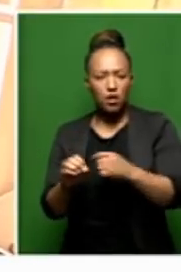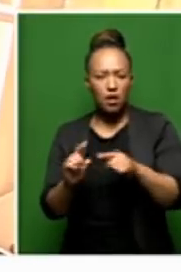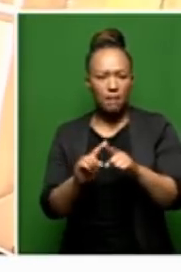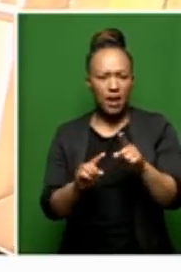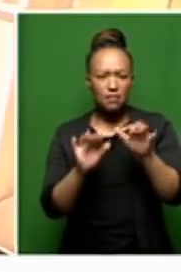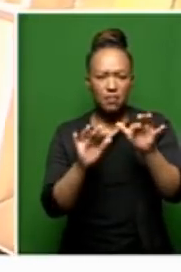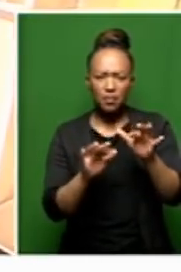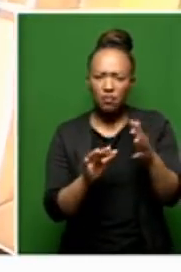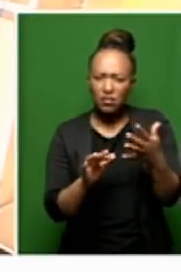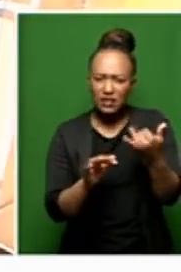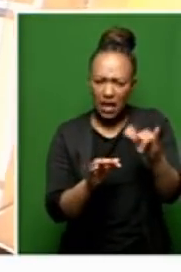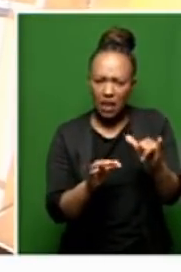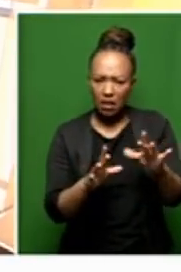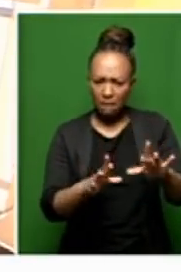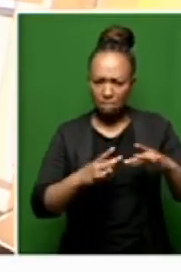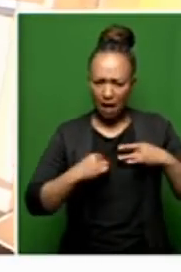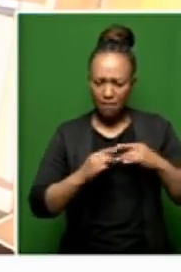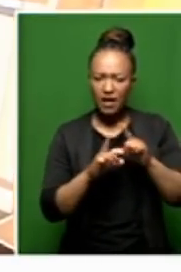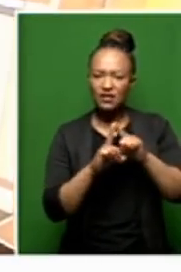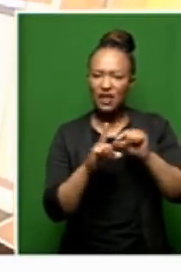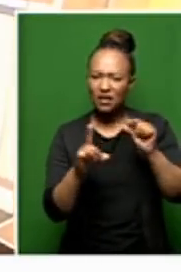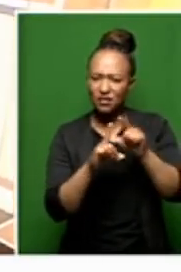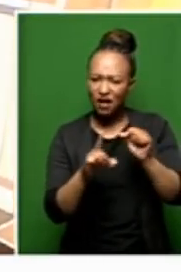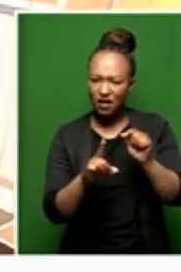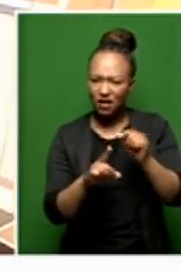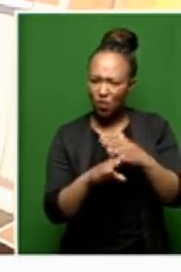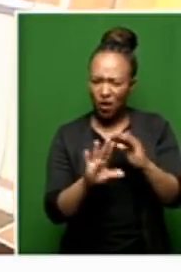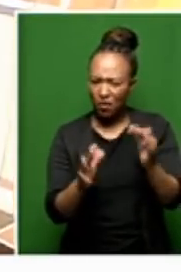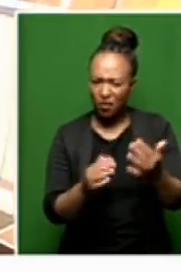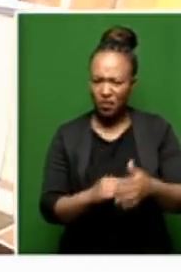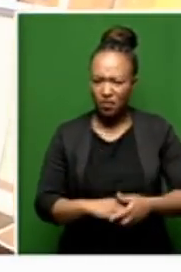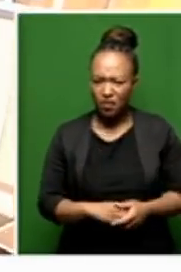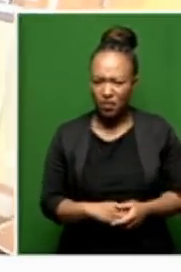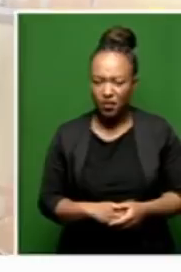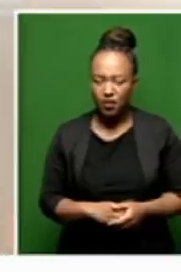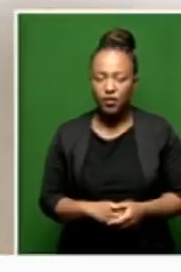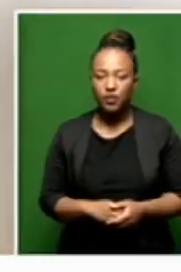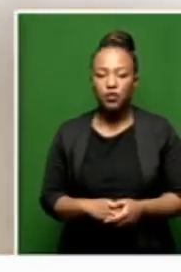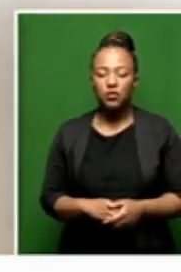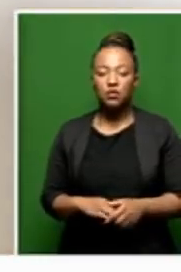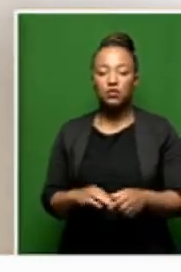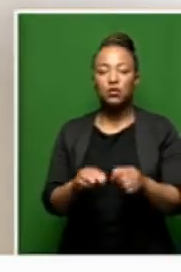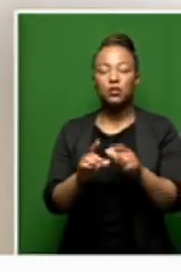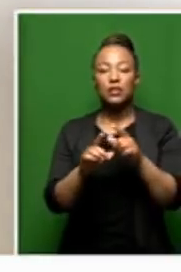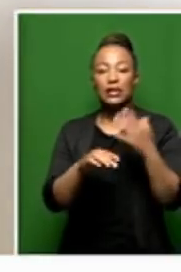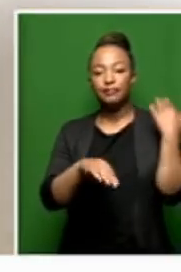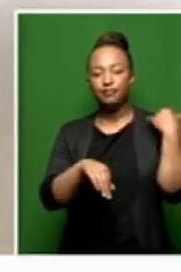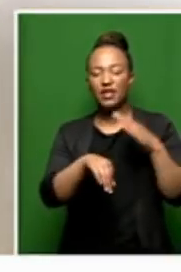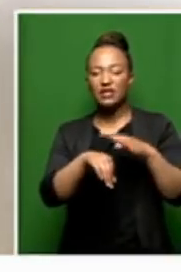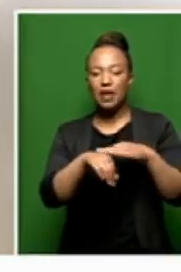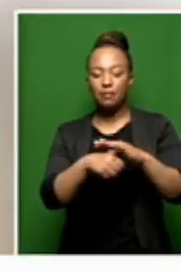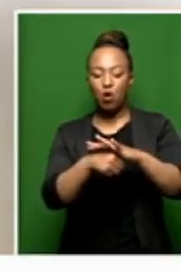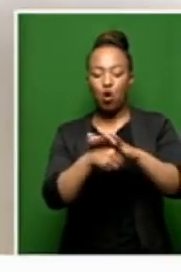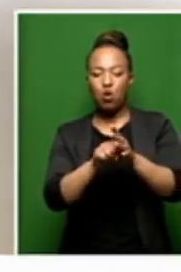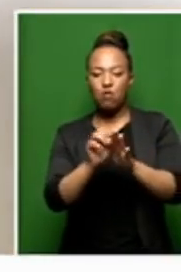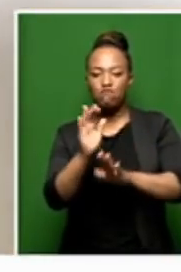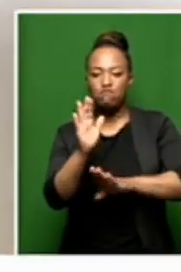or how does it work? So, what happened was when the Delta wave came, it